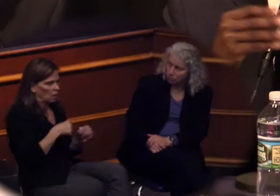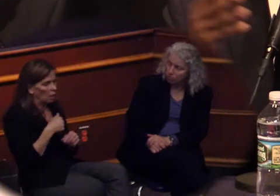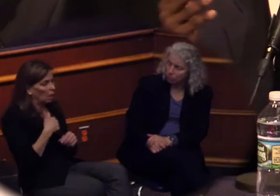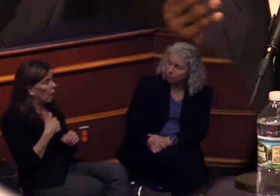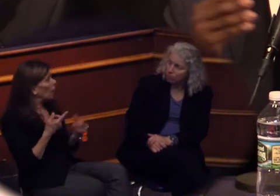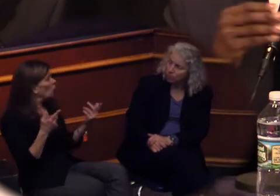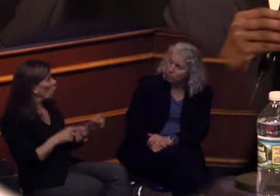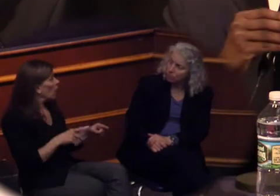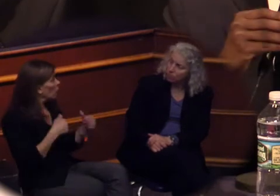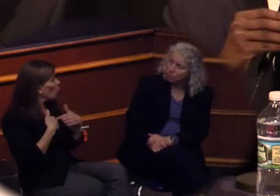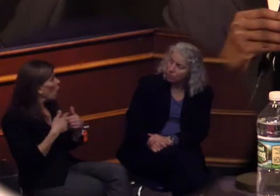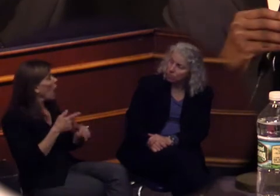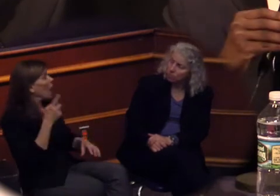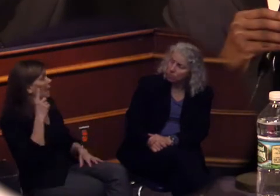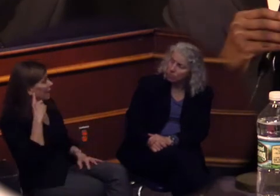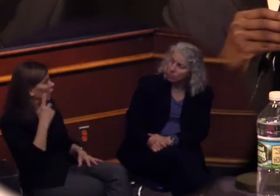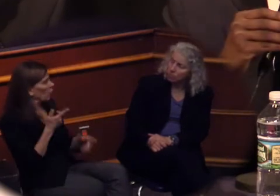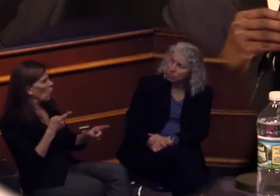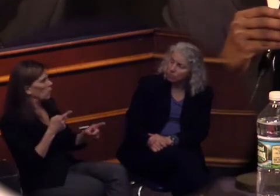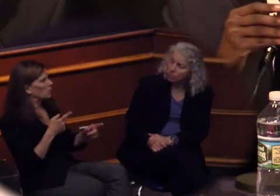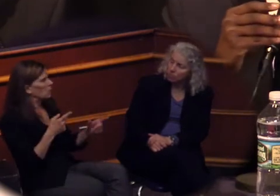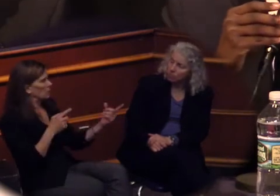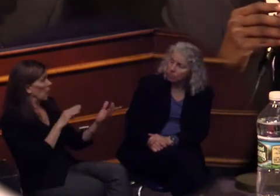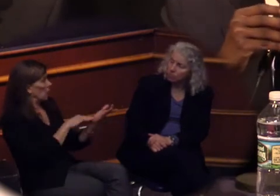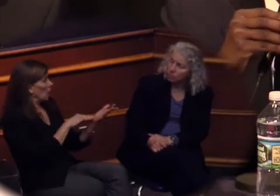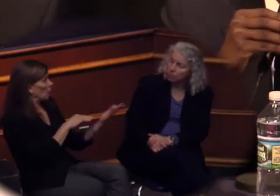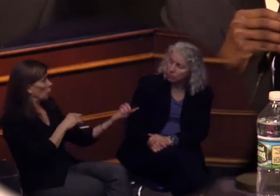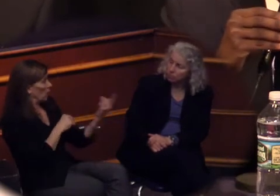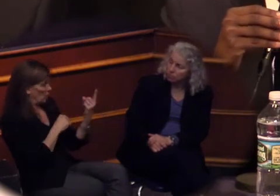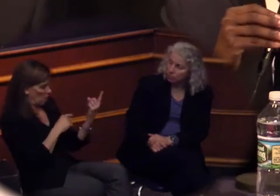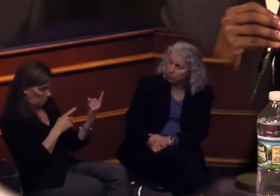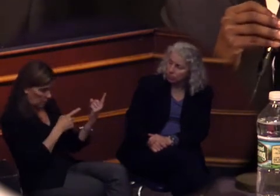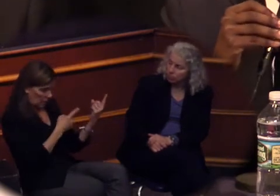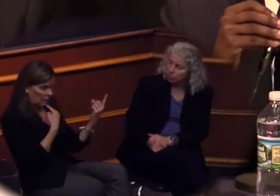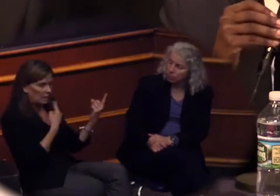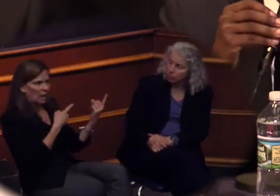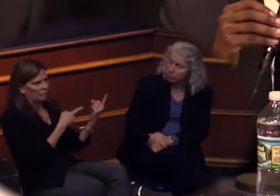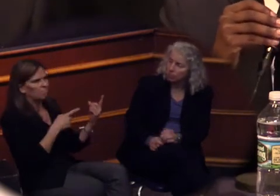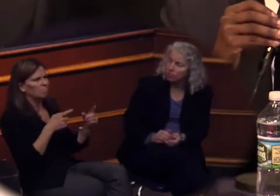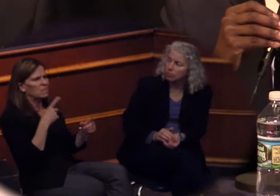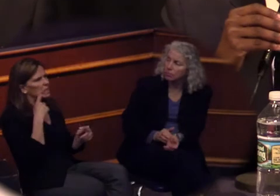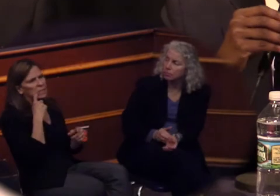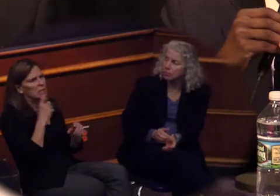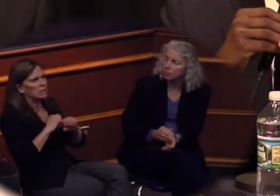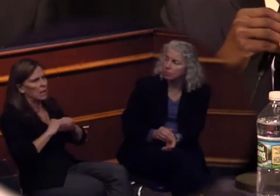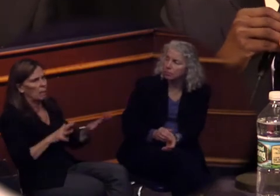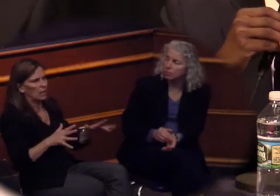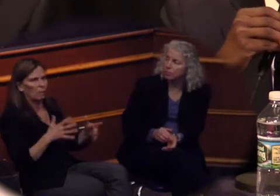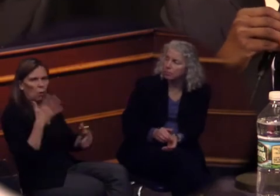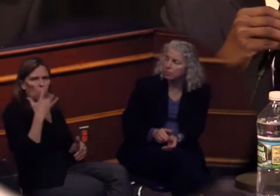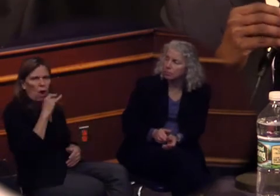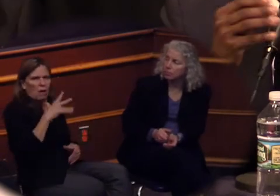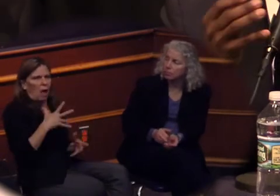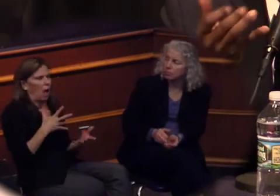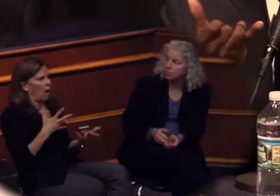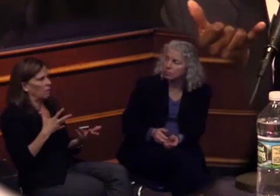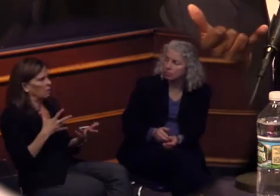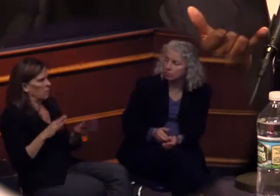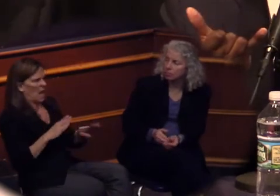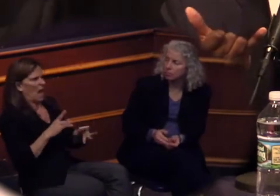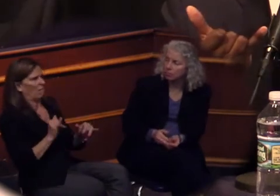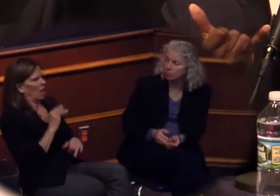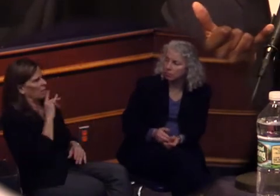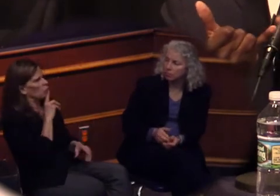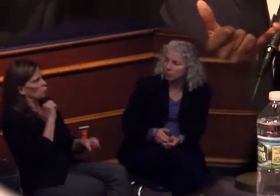said, who stood up at one of these town halls and said, in New Bedford and said, this is an epidemic. We're not treating it as an epidemic. I'm hearing we